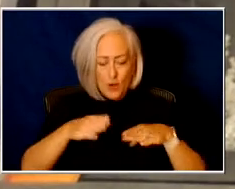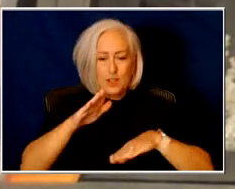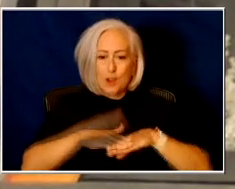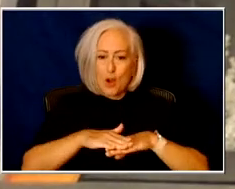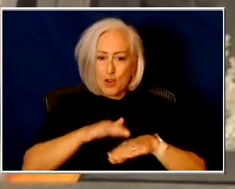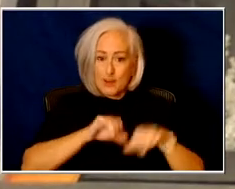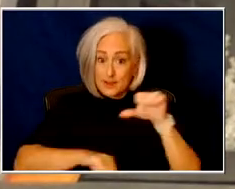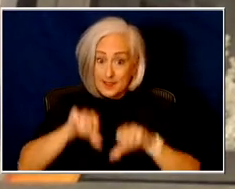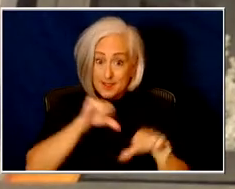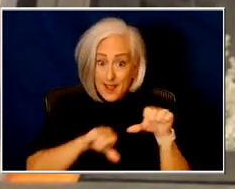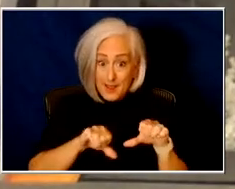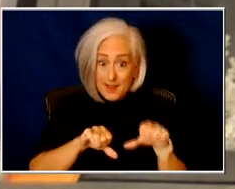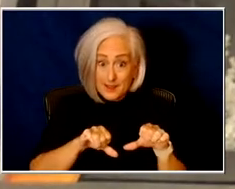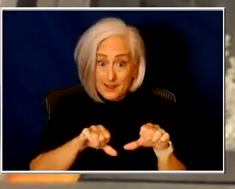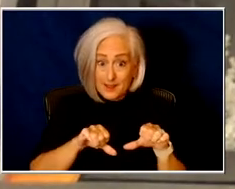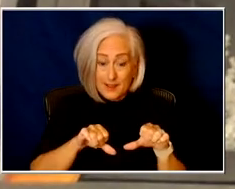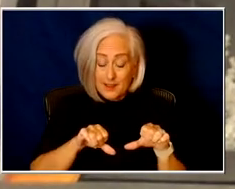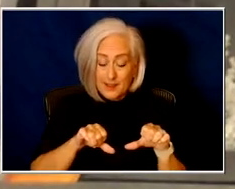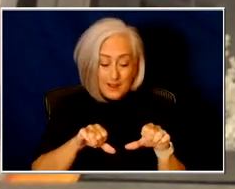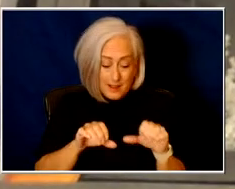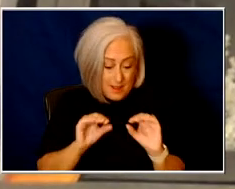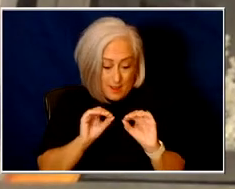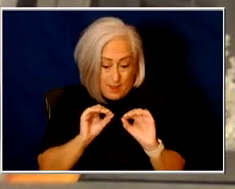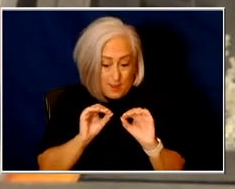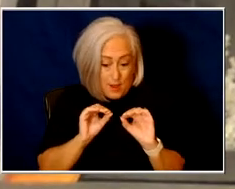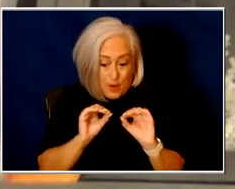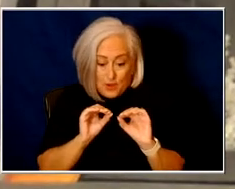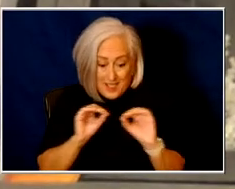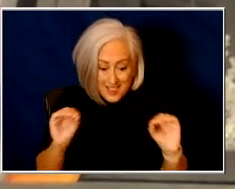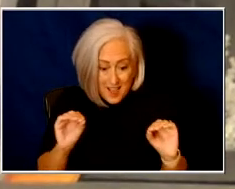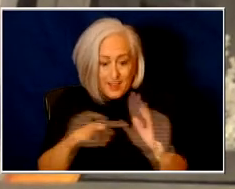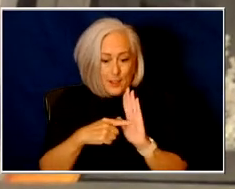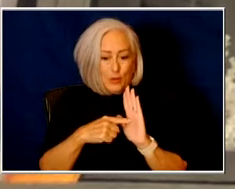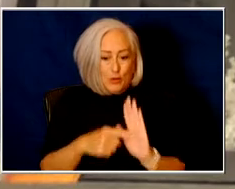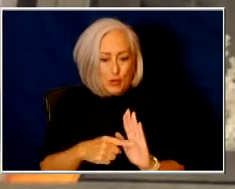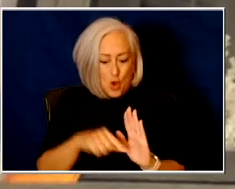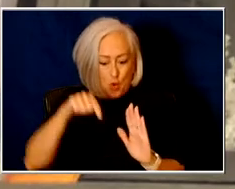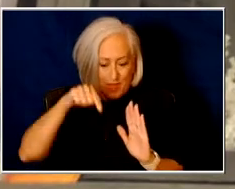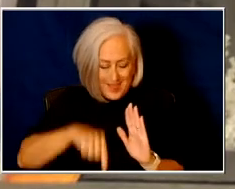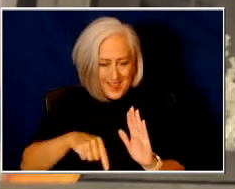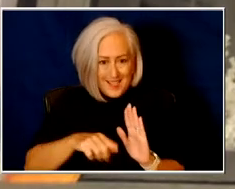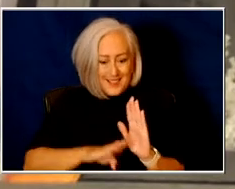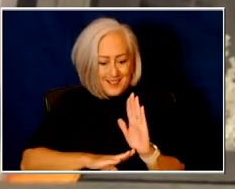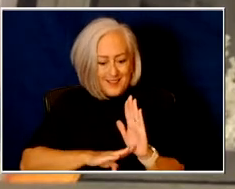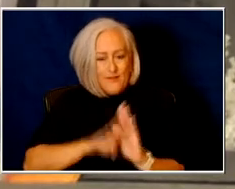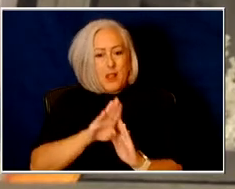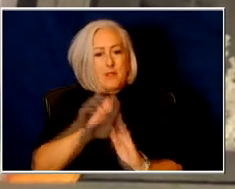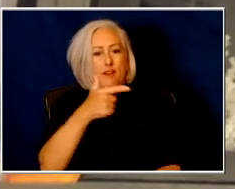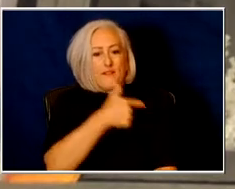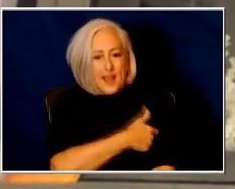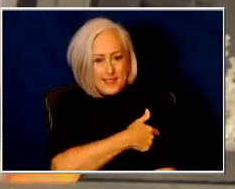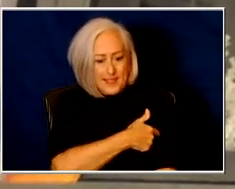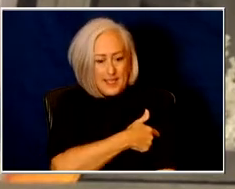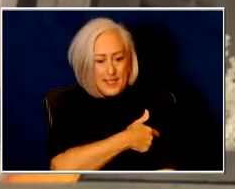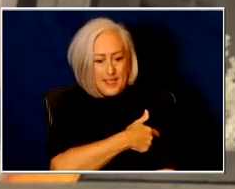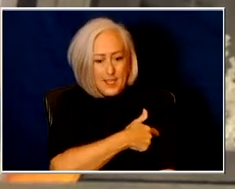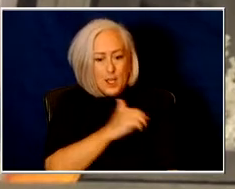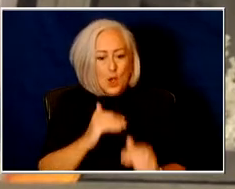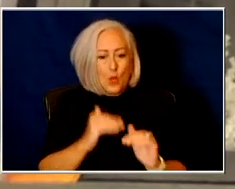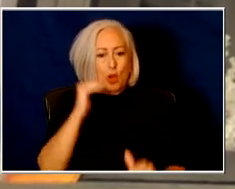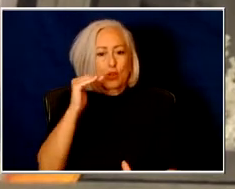be no data to suggest that these were rushed these were in development and uh as I say